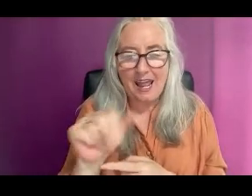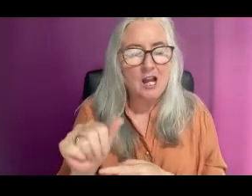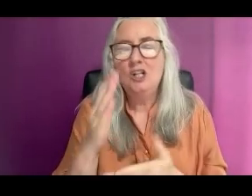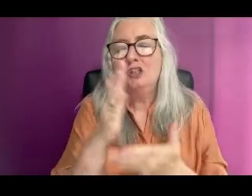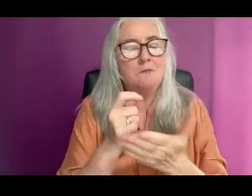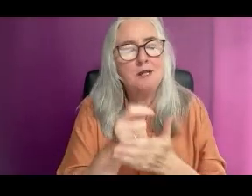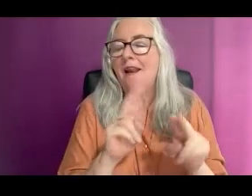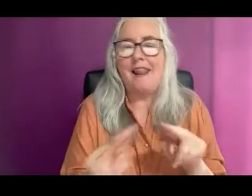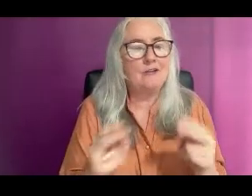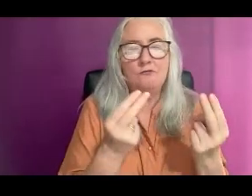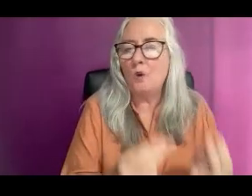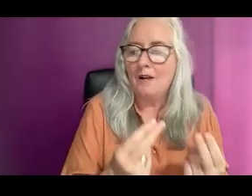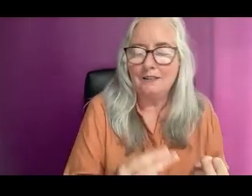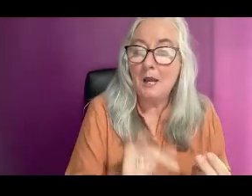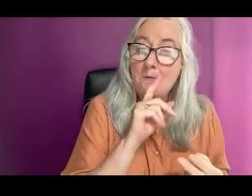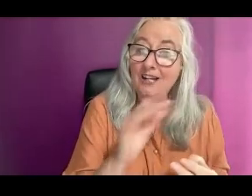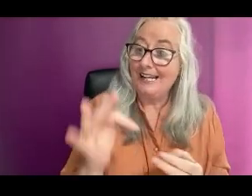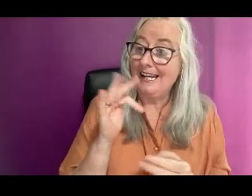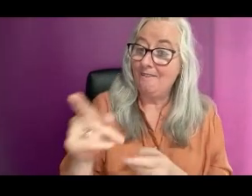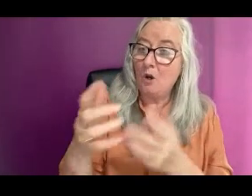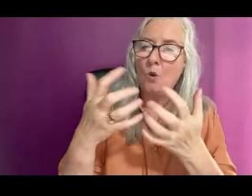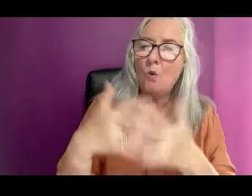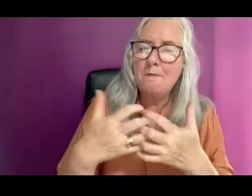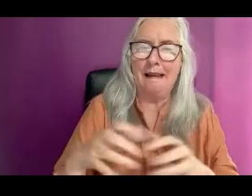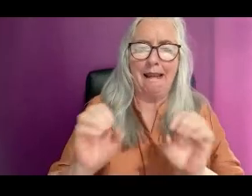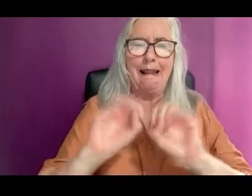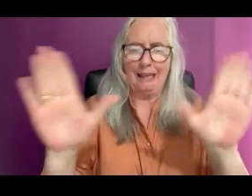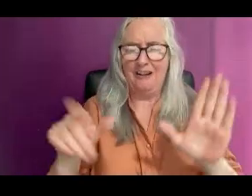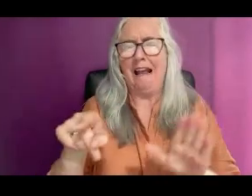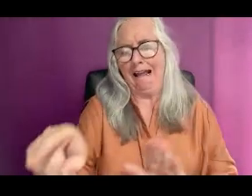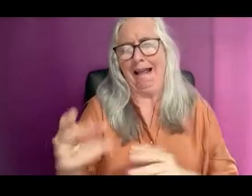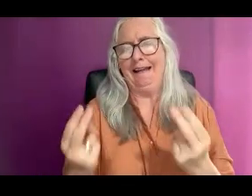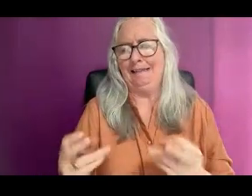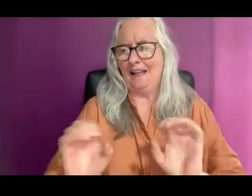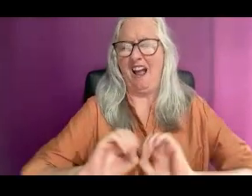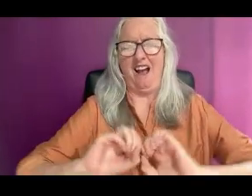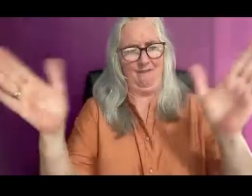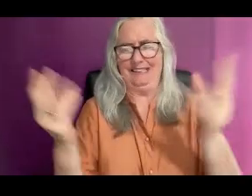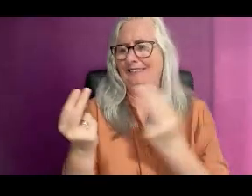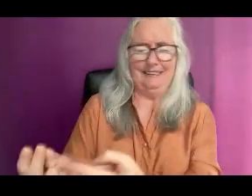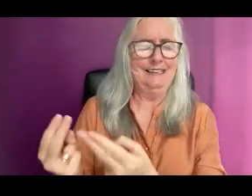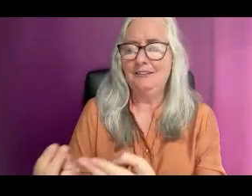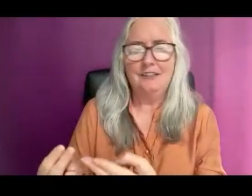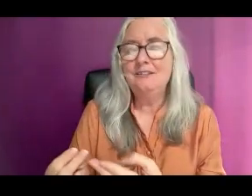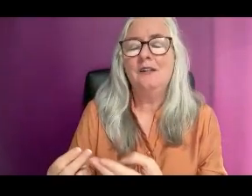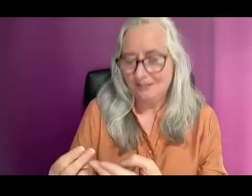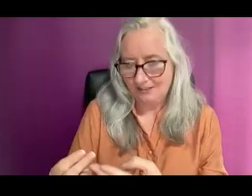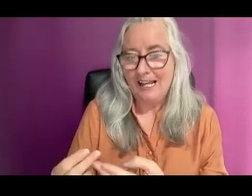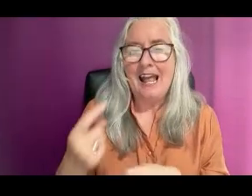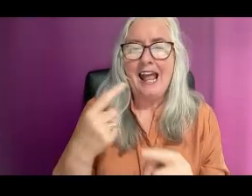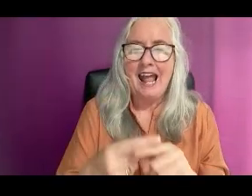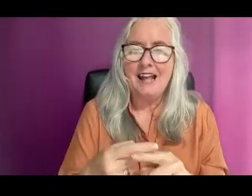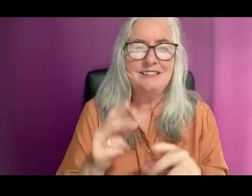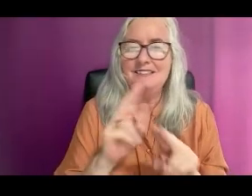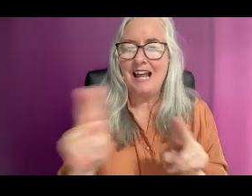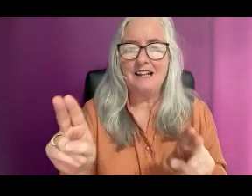requirement, particularly if the equipment is quite clearly needed and quite obvious, and also if it's relatively